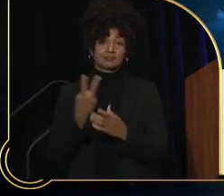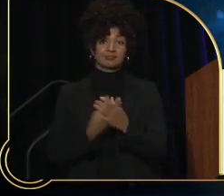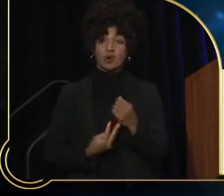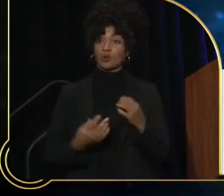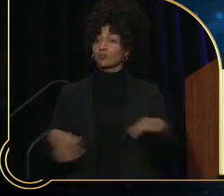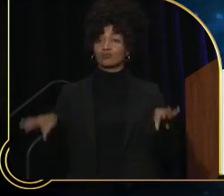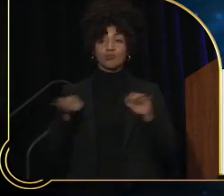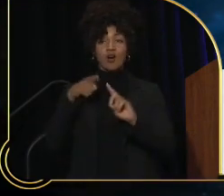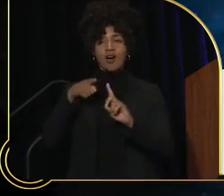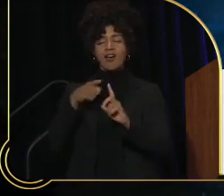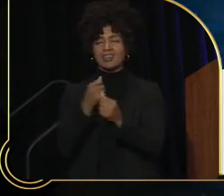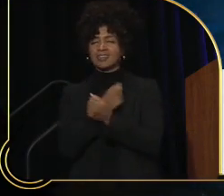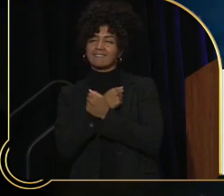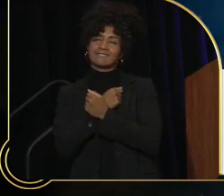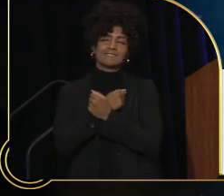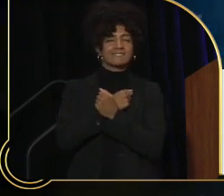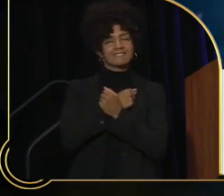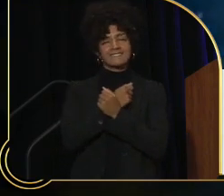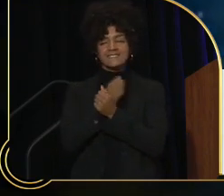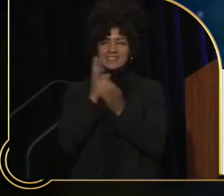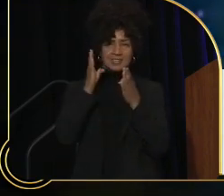you're leaning.